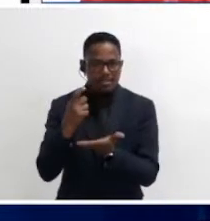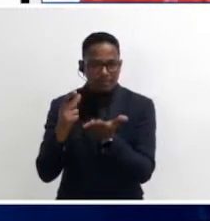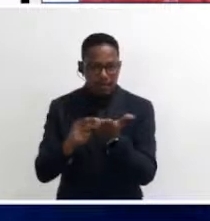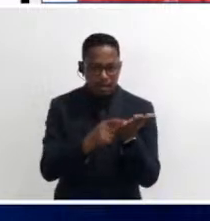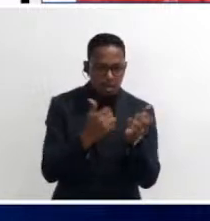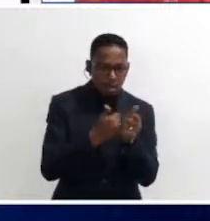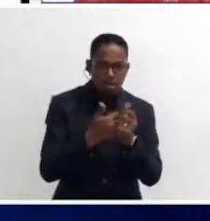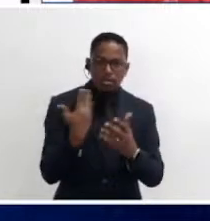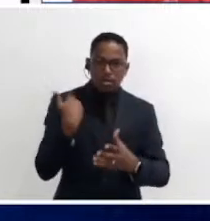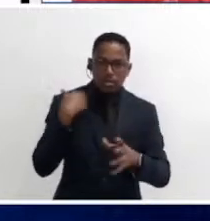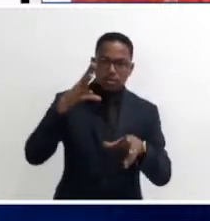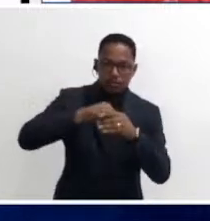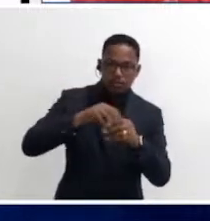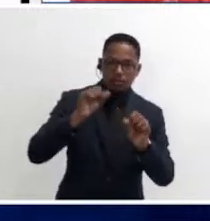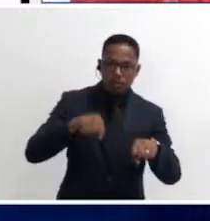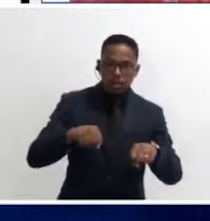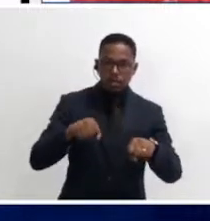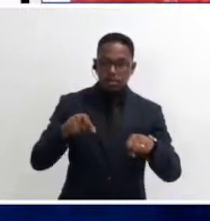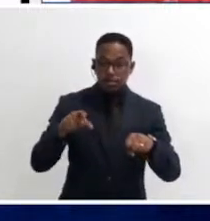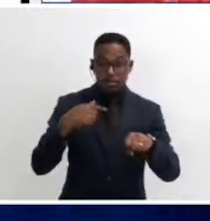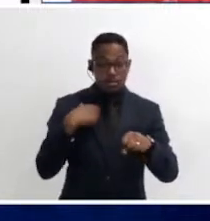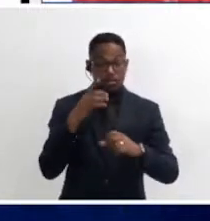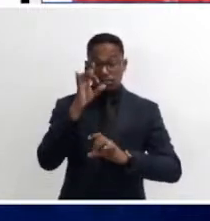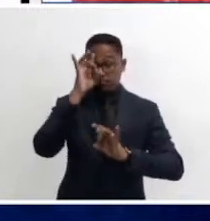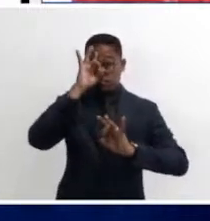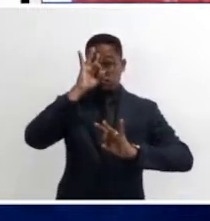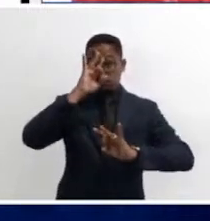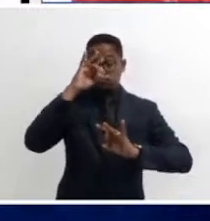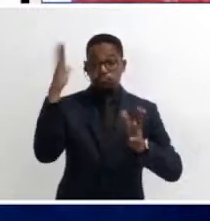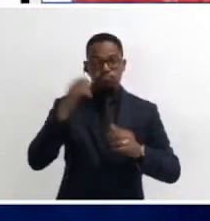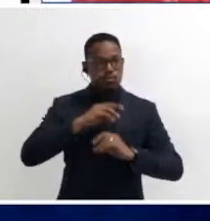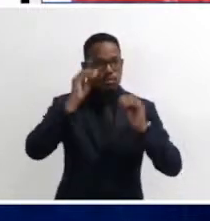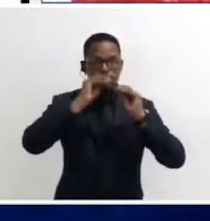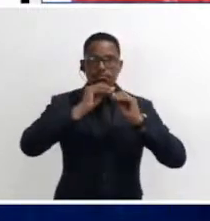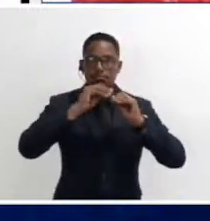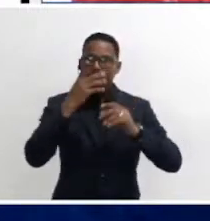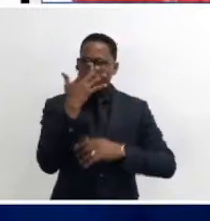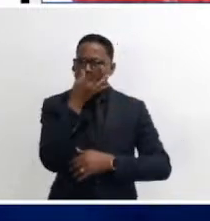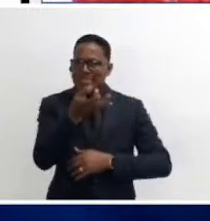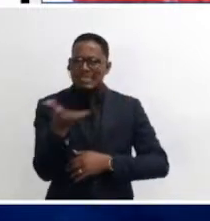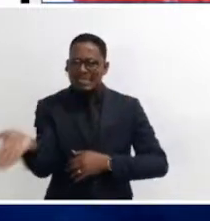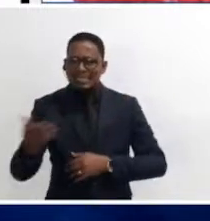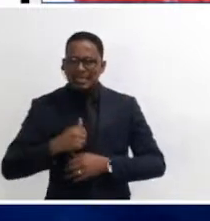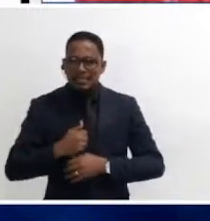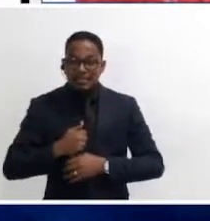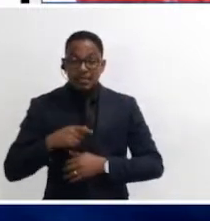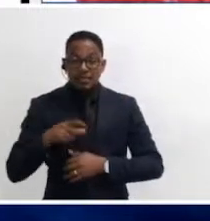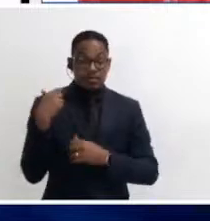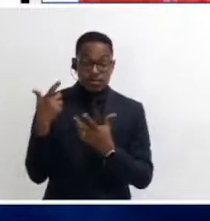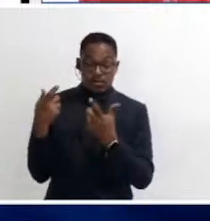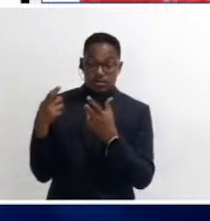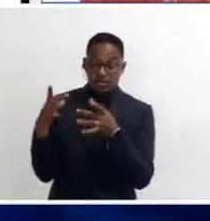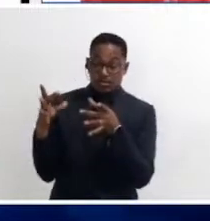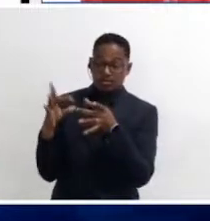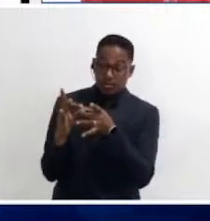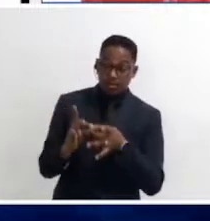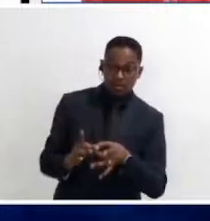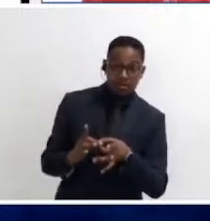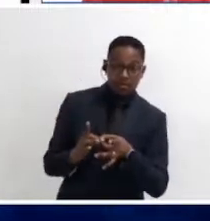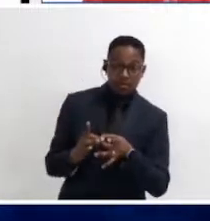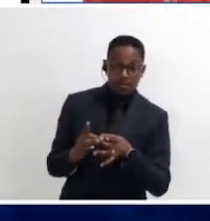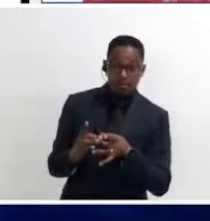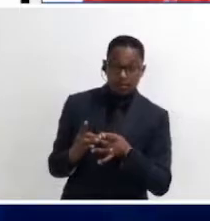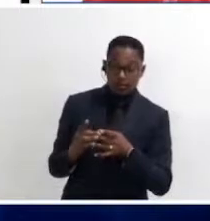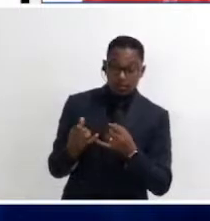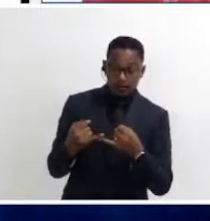So it's those interconnects that come to the surface in what we call bond pads. And bond pads for